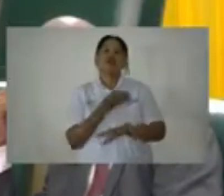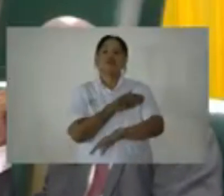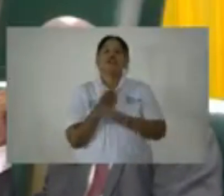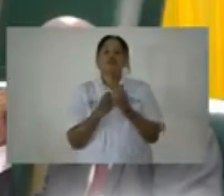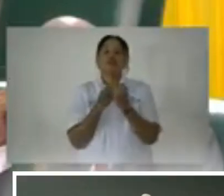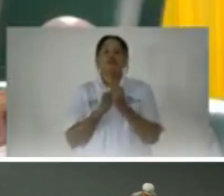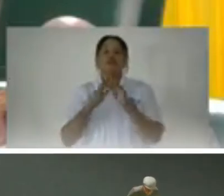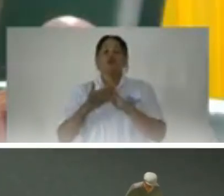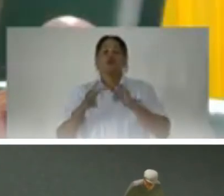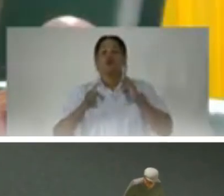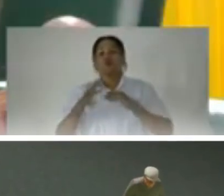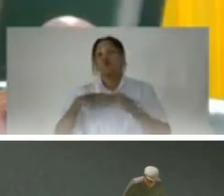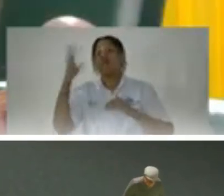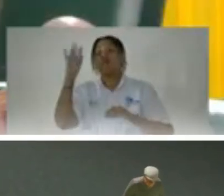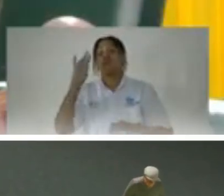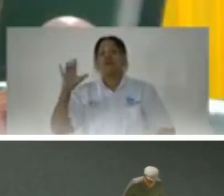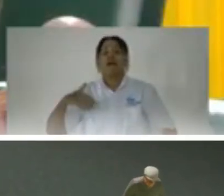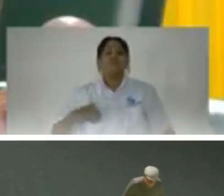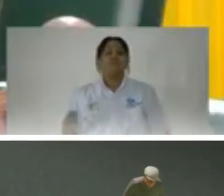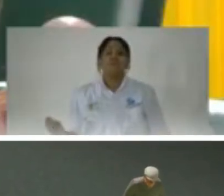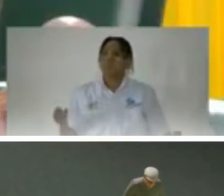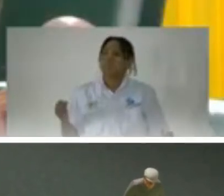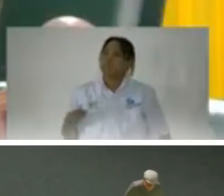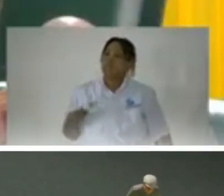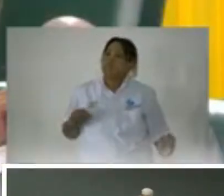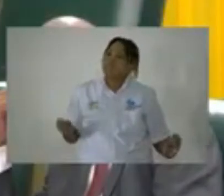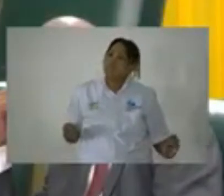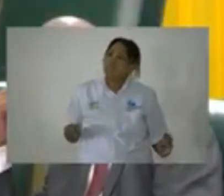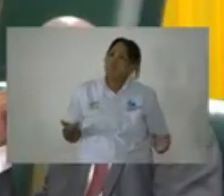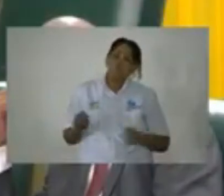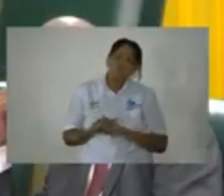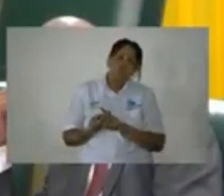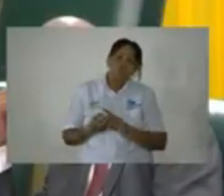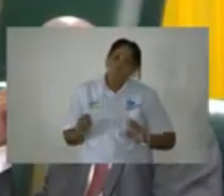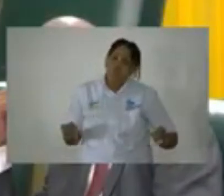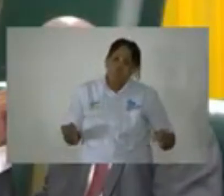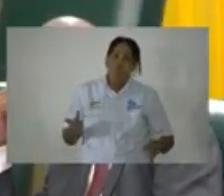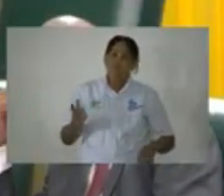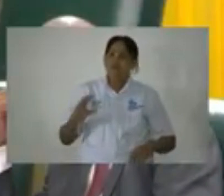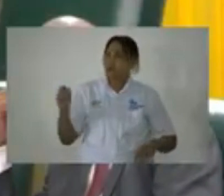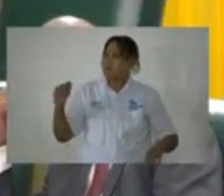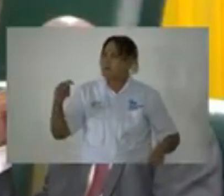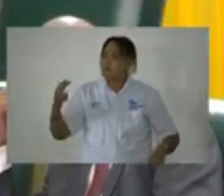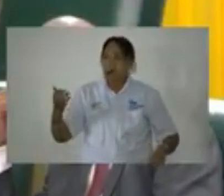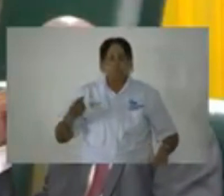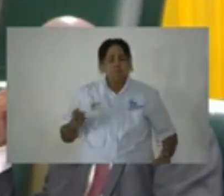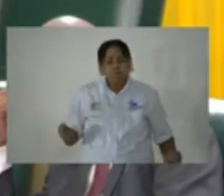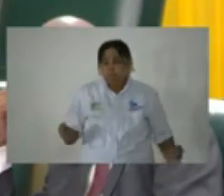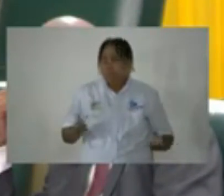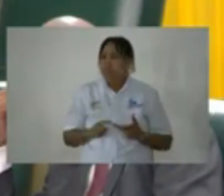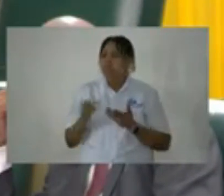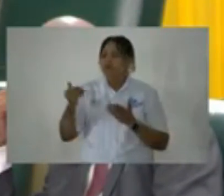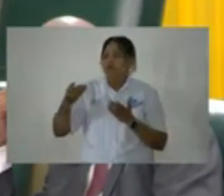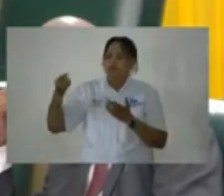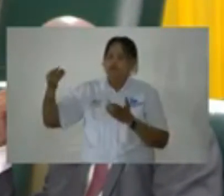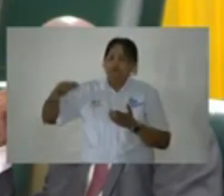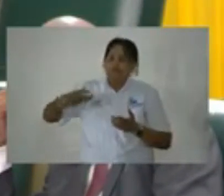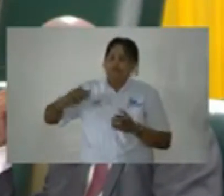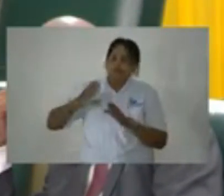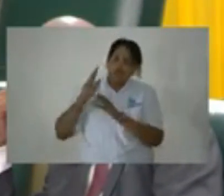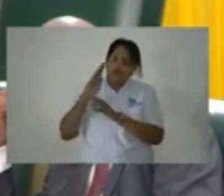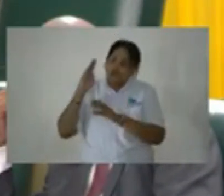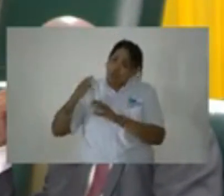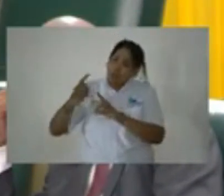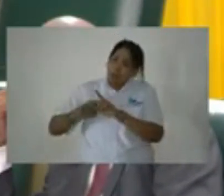who have no pension and are not on path and lack steady incomes. Mr. Speaker, this program aims